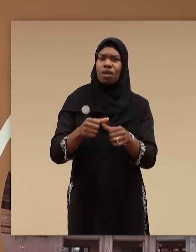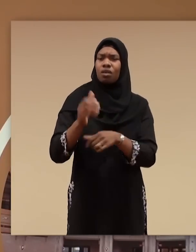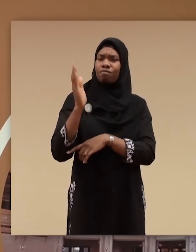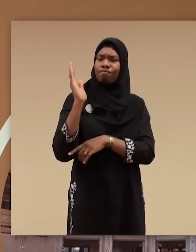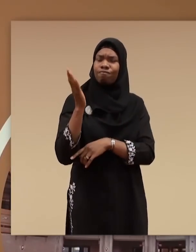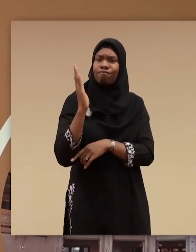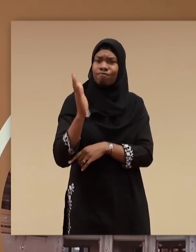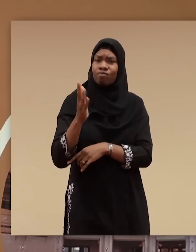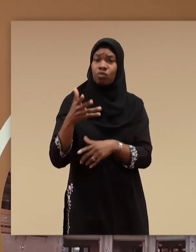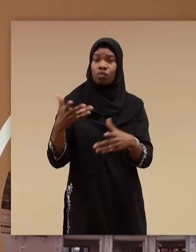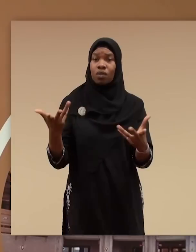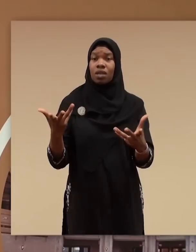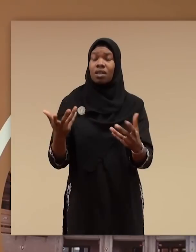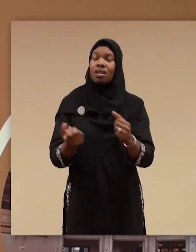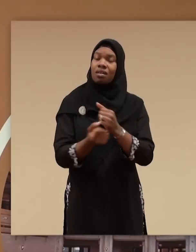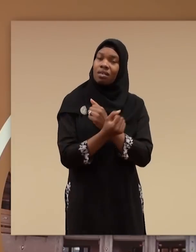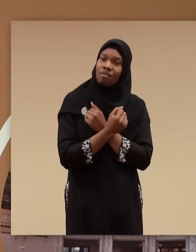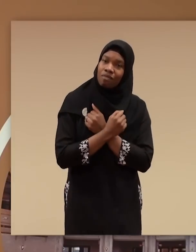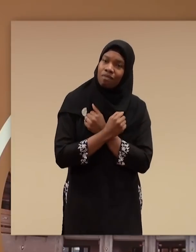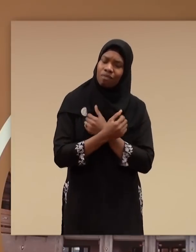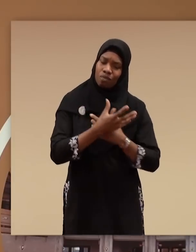died.